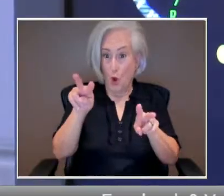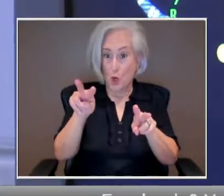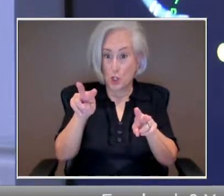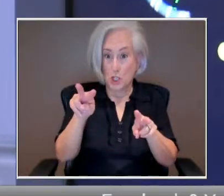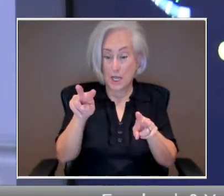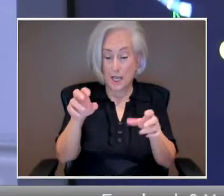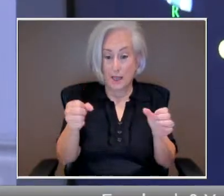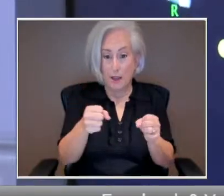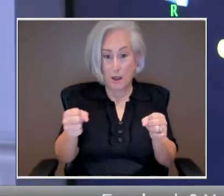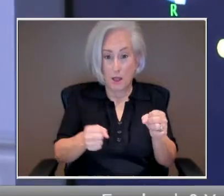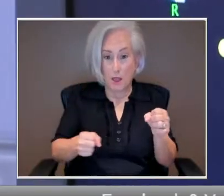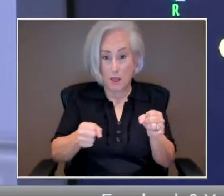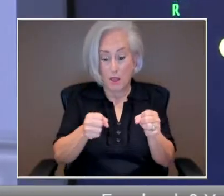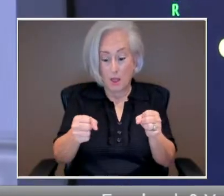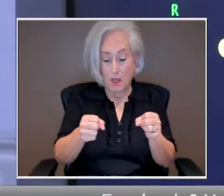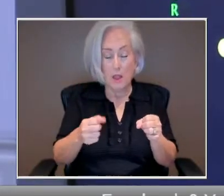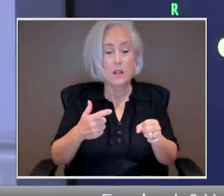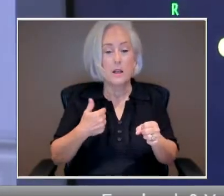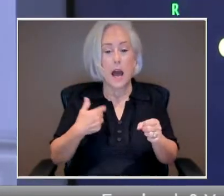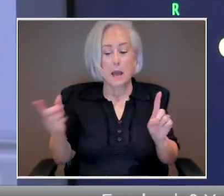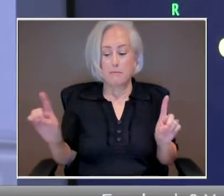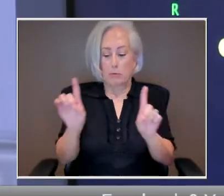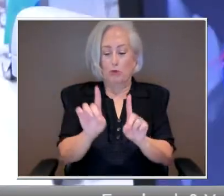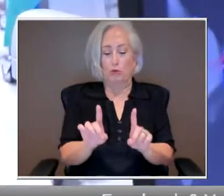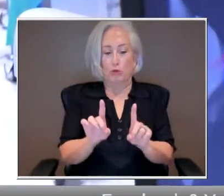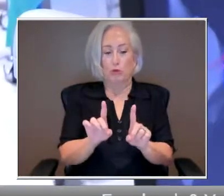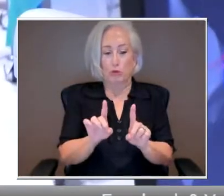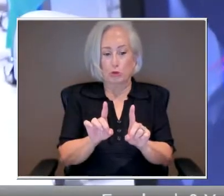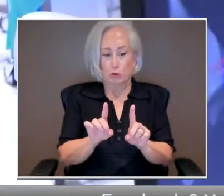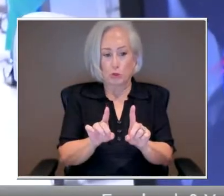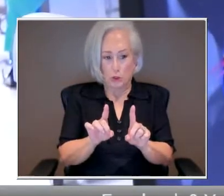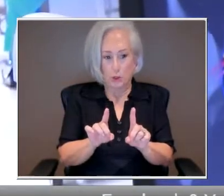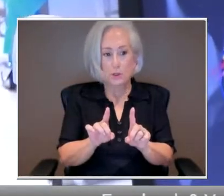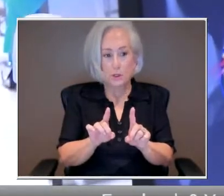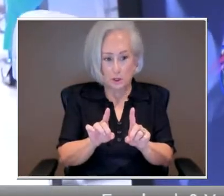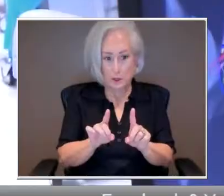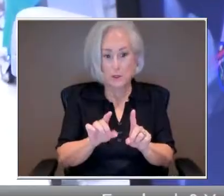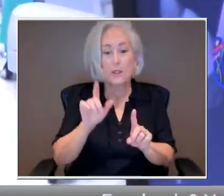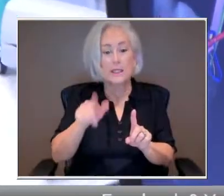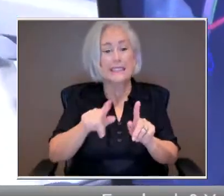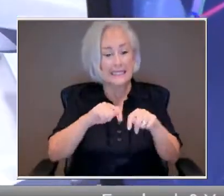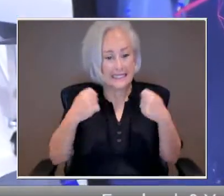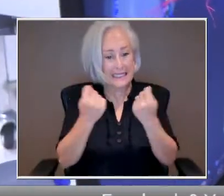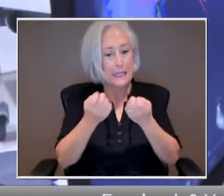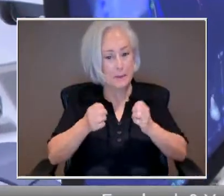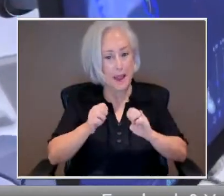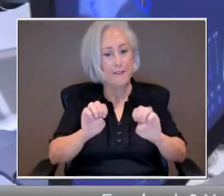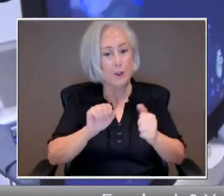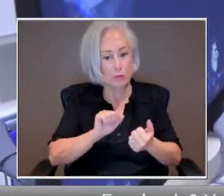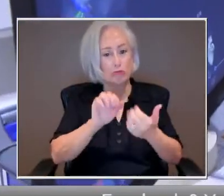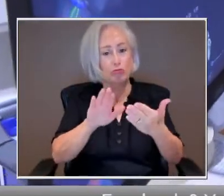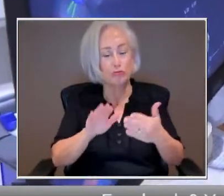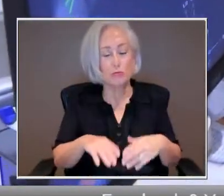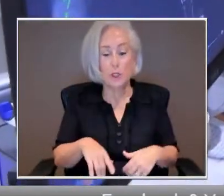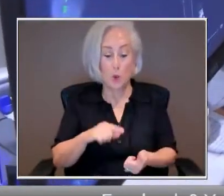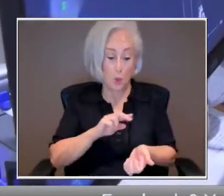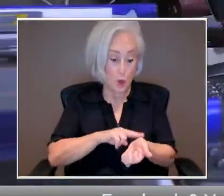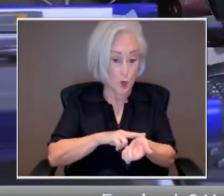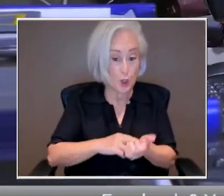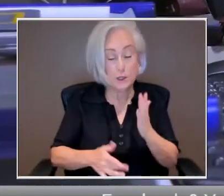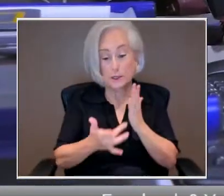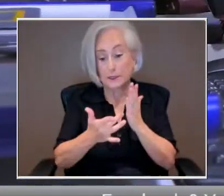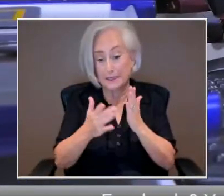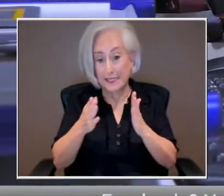I'm next to the operator over there. So generally, as you pointed out, it's a team effort. So there's nurses, there's technicians, and there